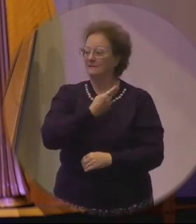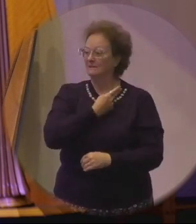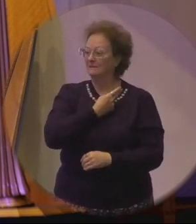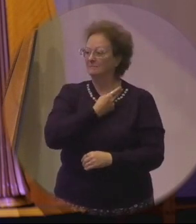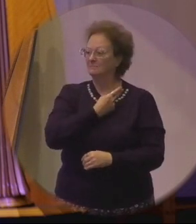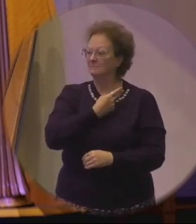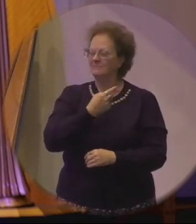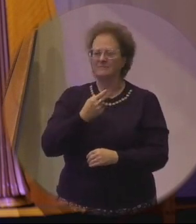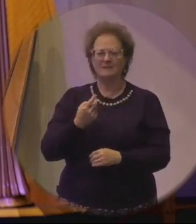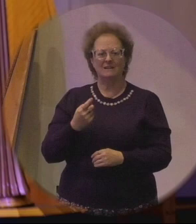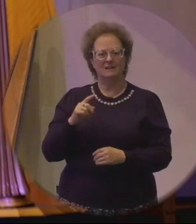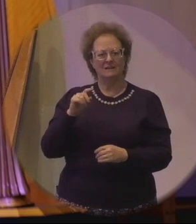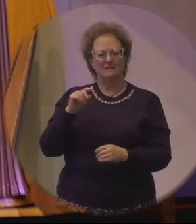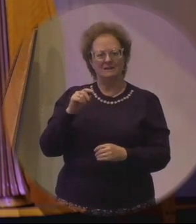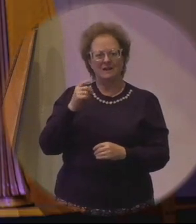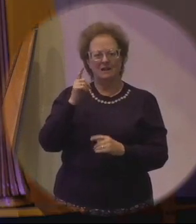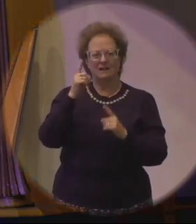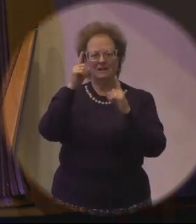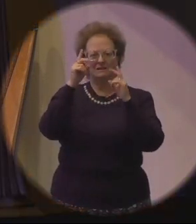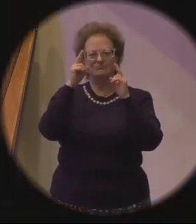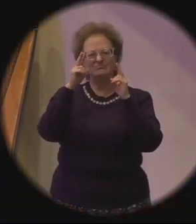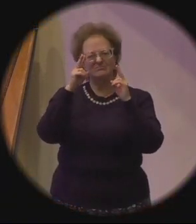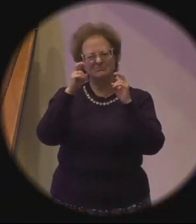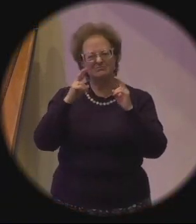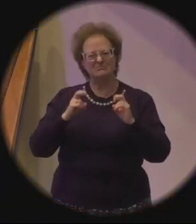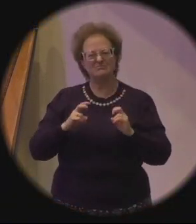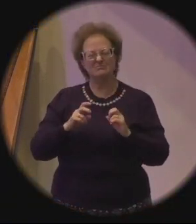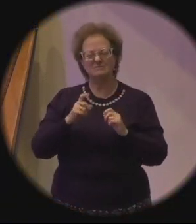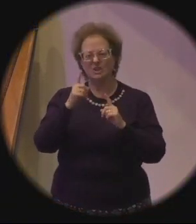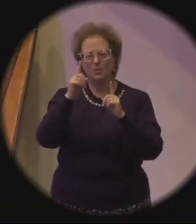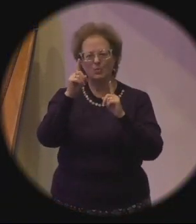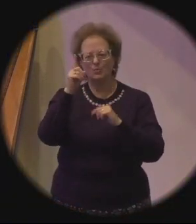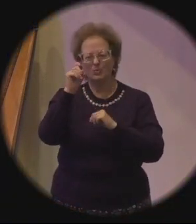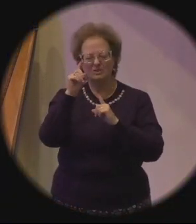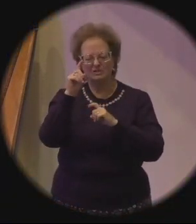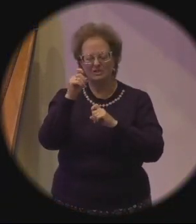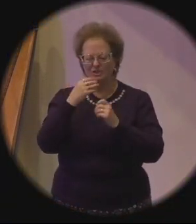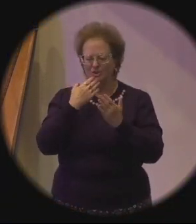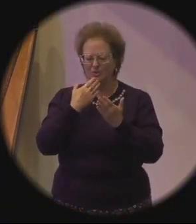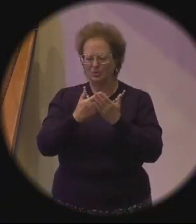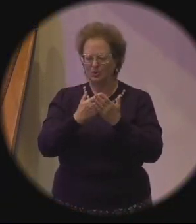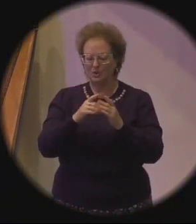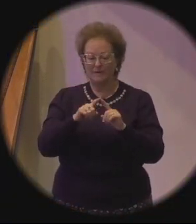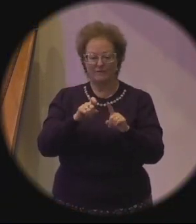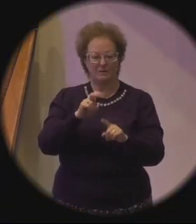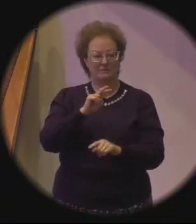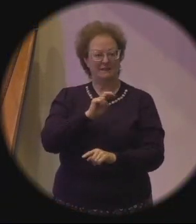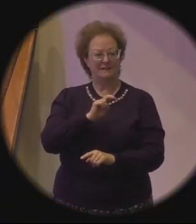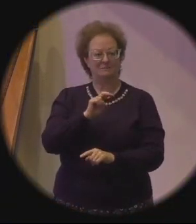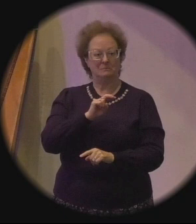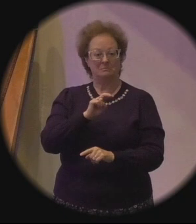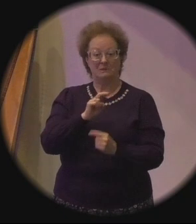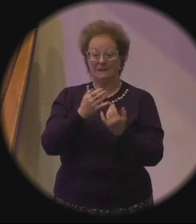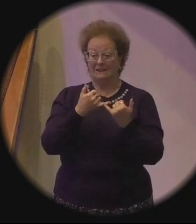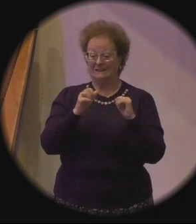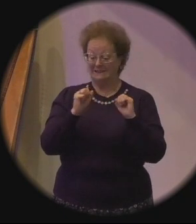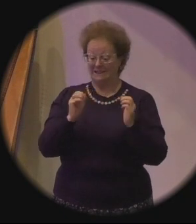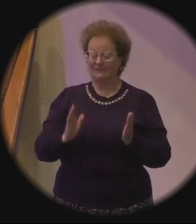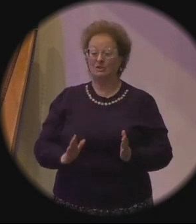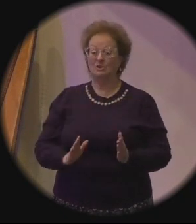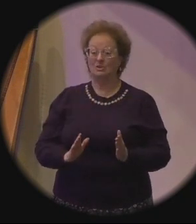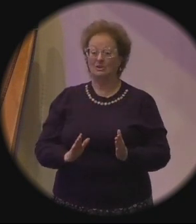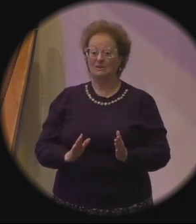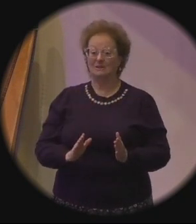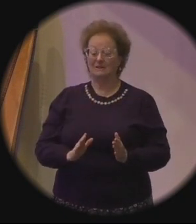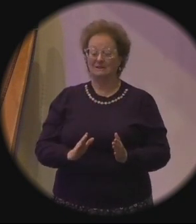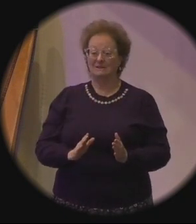that question of Nathanael, can anything good come out of Nazareth? Well, since our Savior Jesus came out of there,